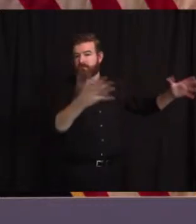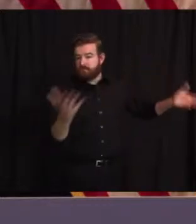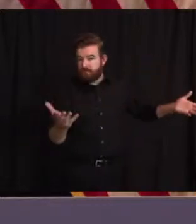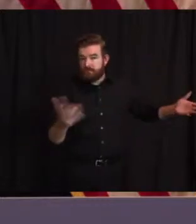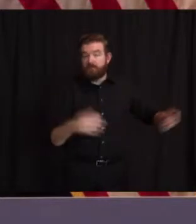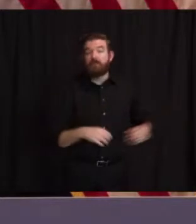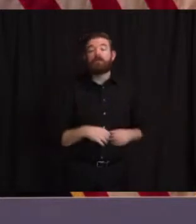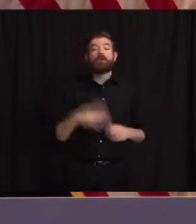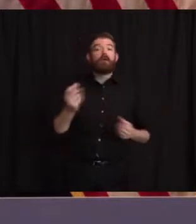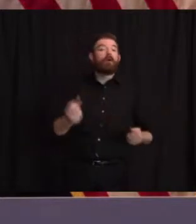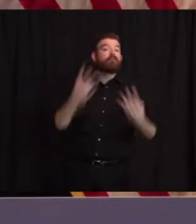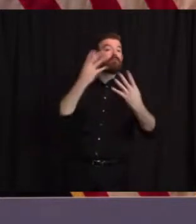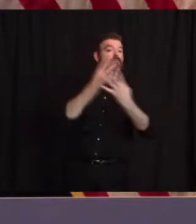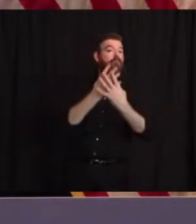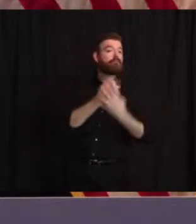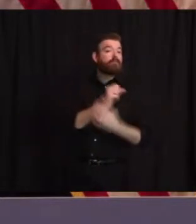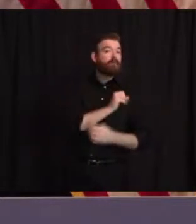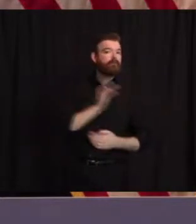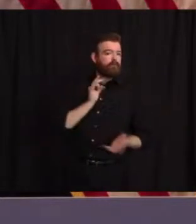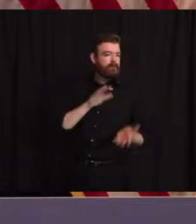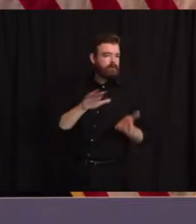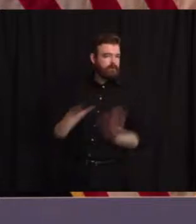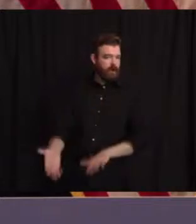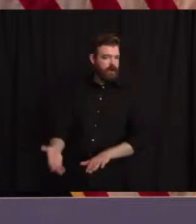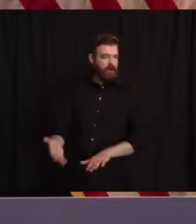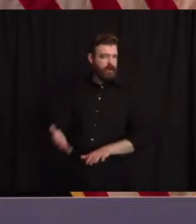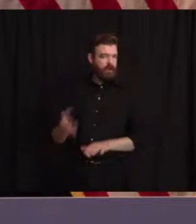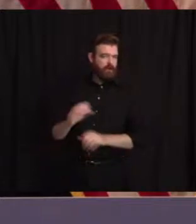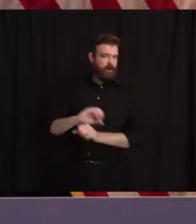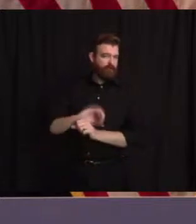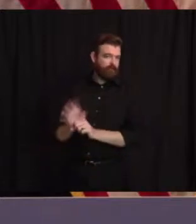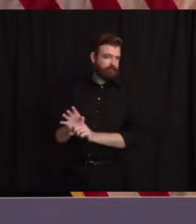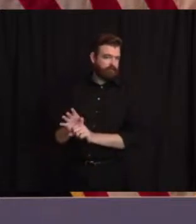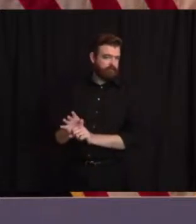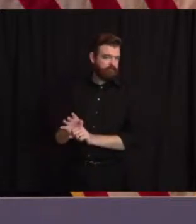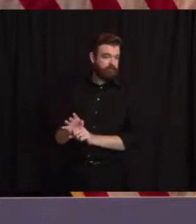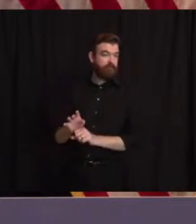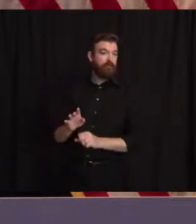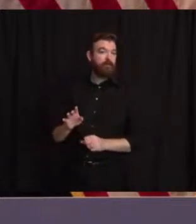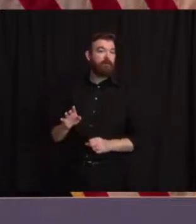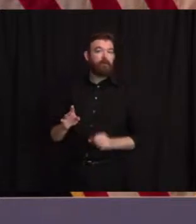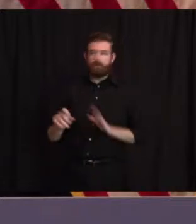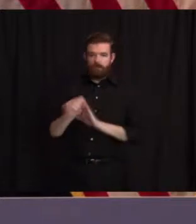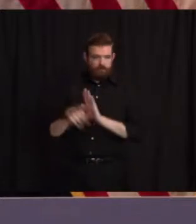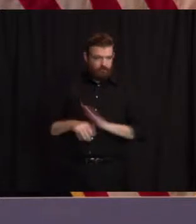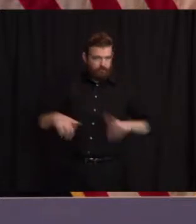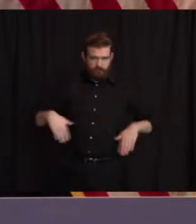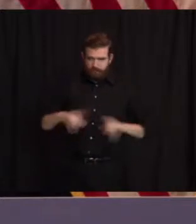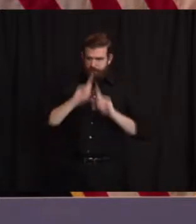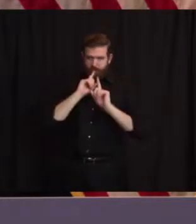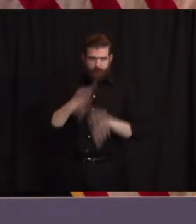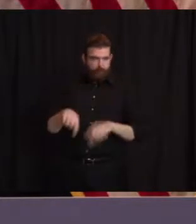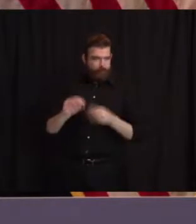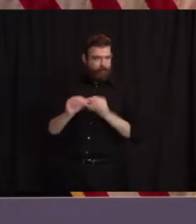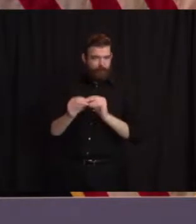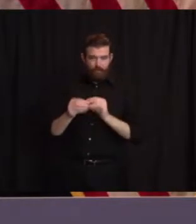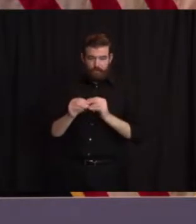not reporting this number while you're reporting deaths among staff at developmental centers, psychiatric hospitals, nursing homes, et